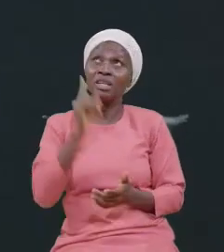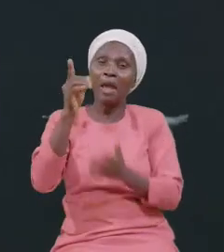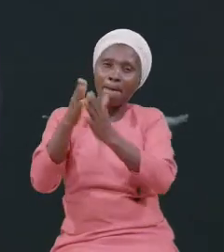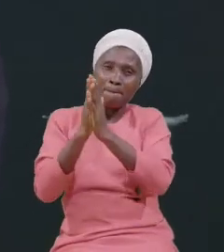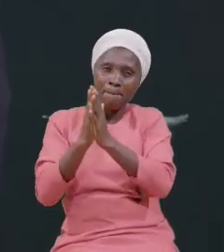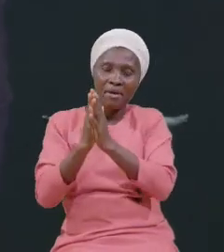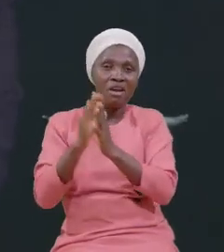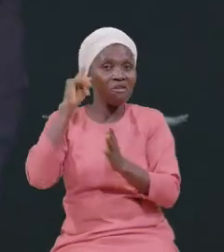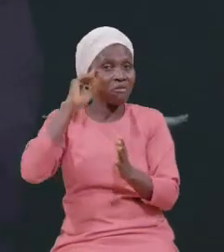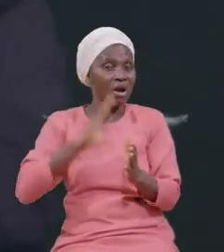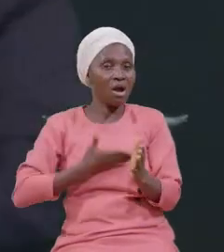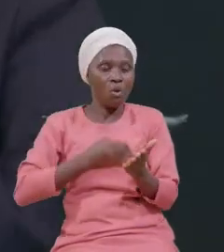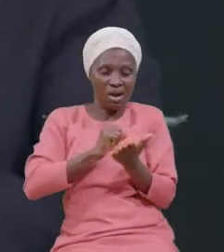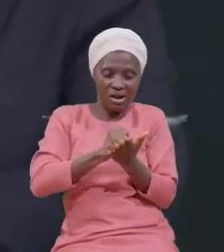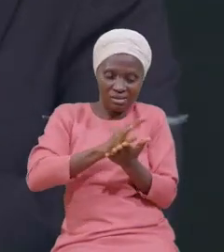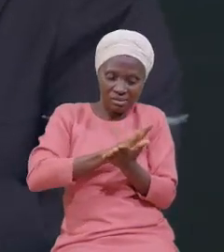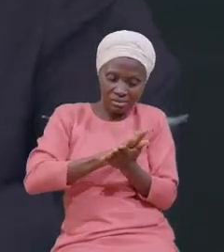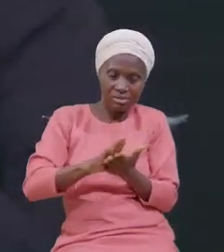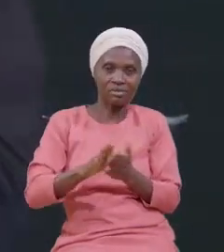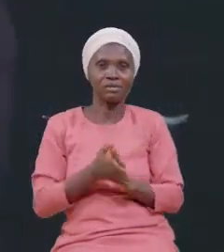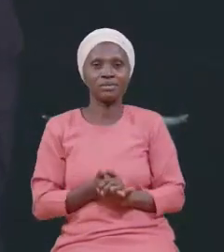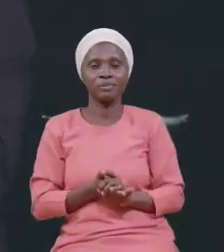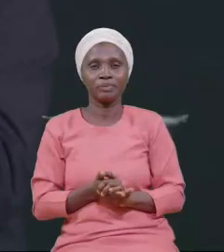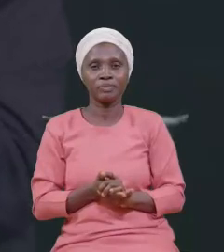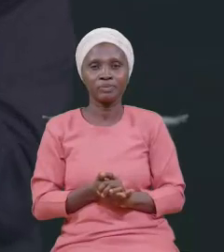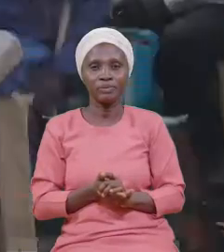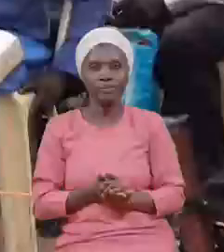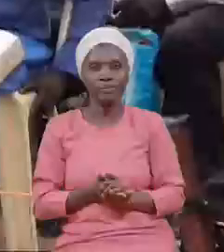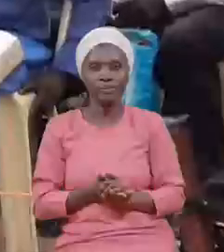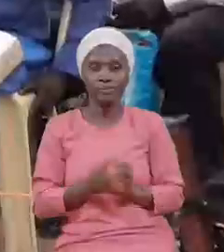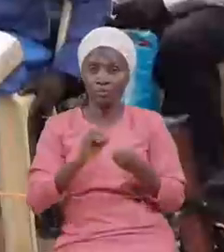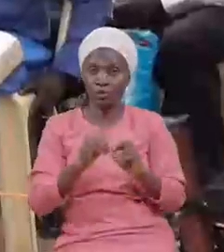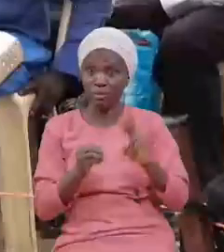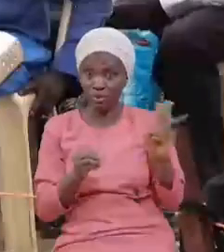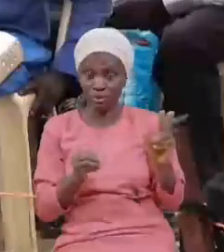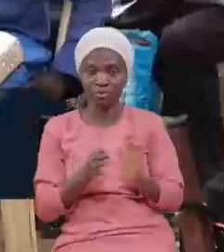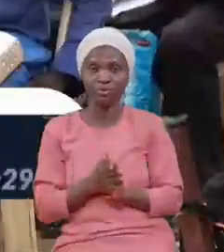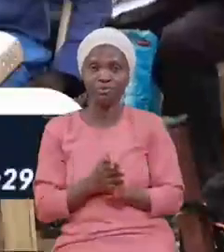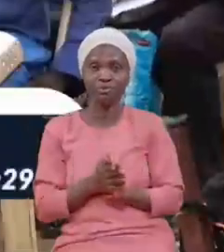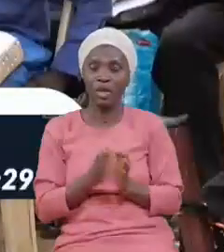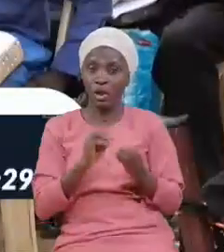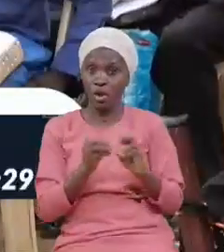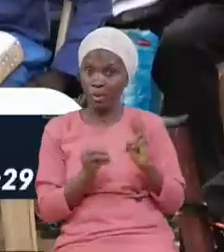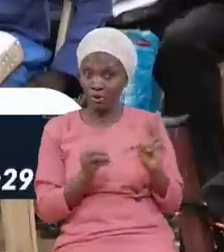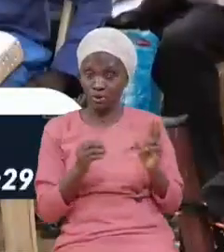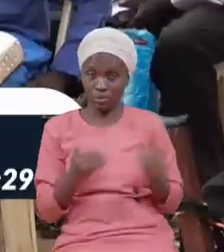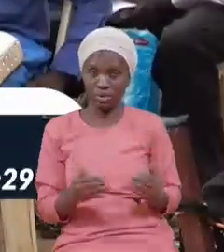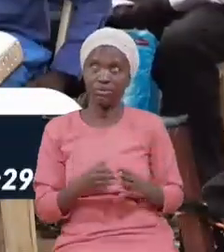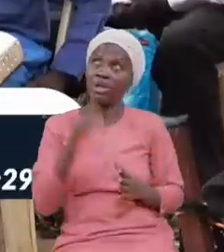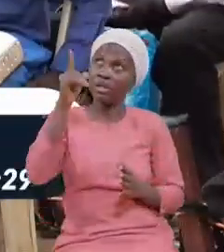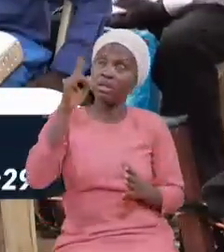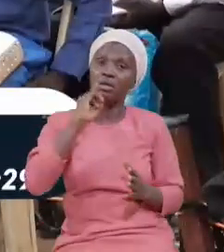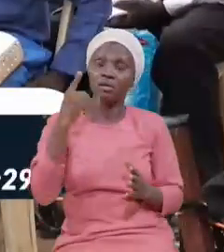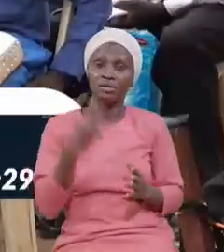our sanctification. We're coming to number two. He is, number two, the image of